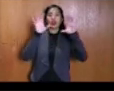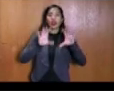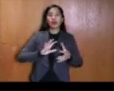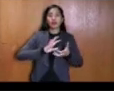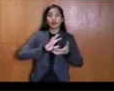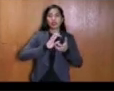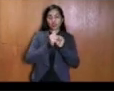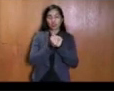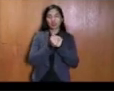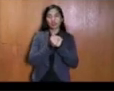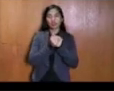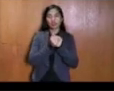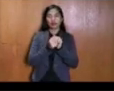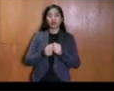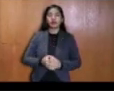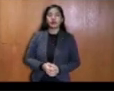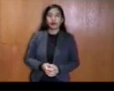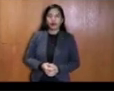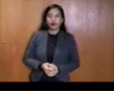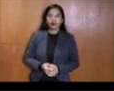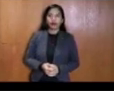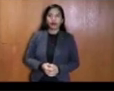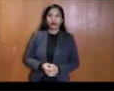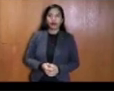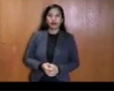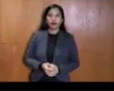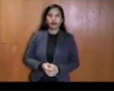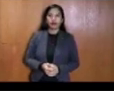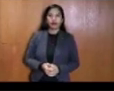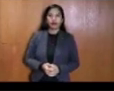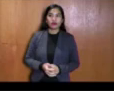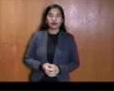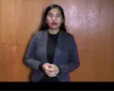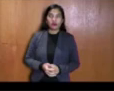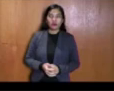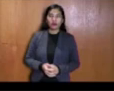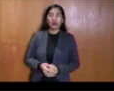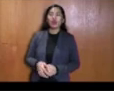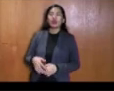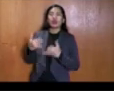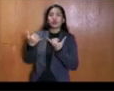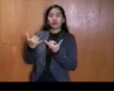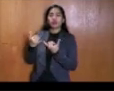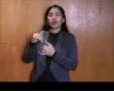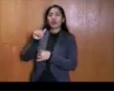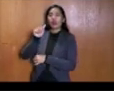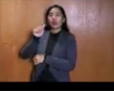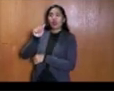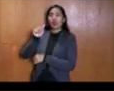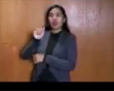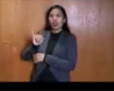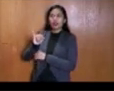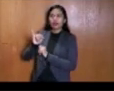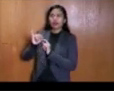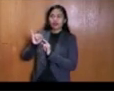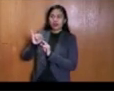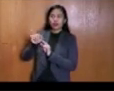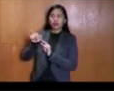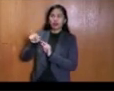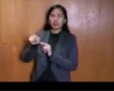want to dispel the AI hype and urge everyone to avoid